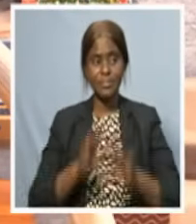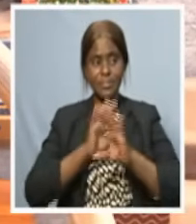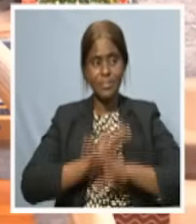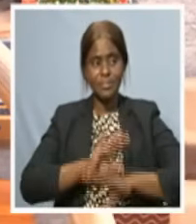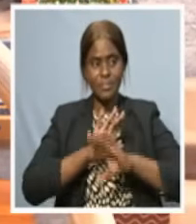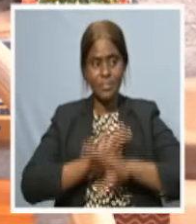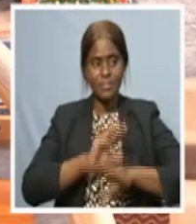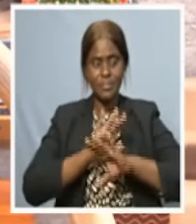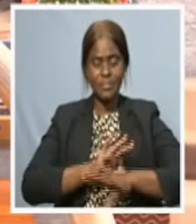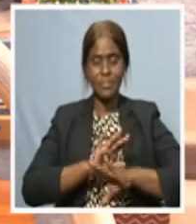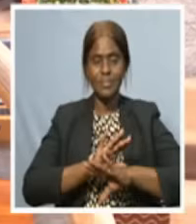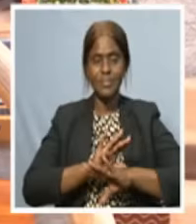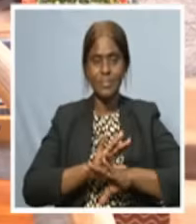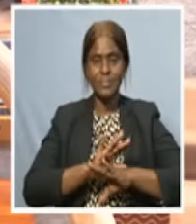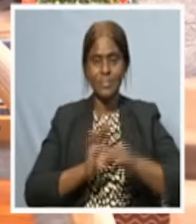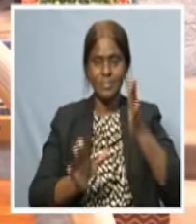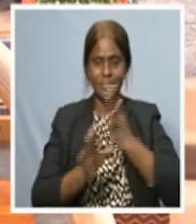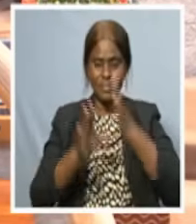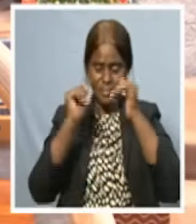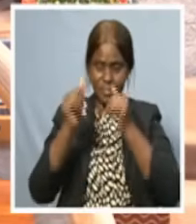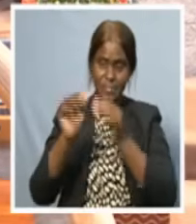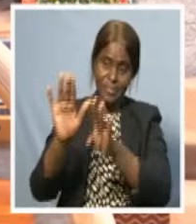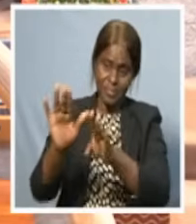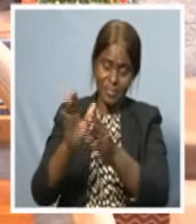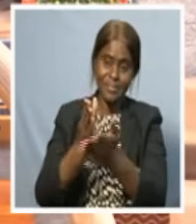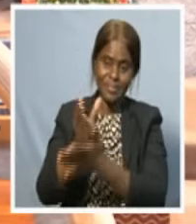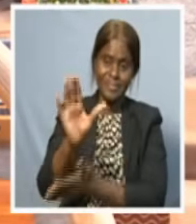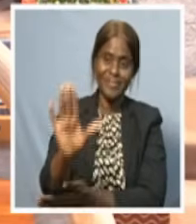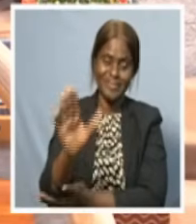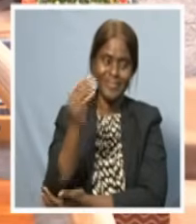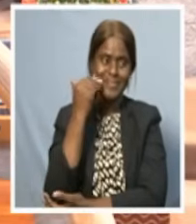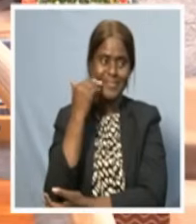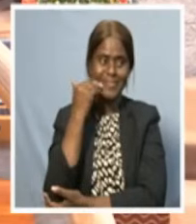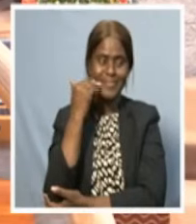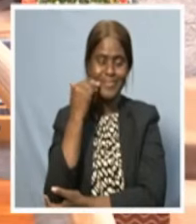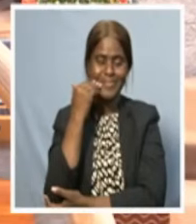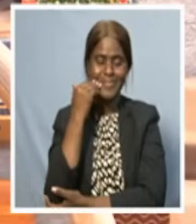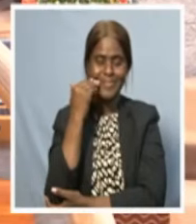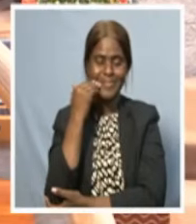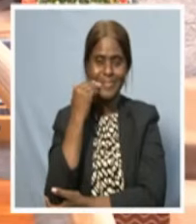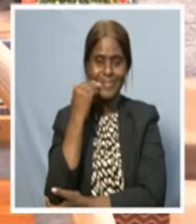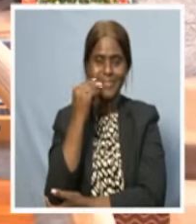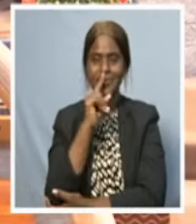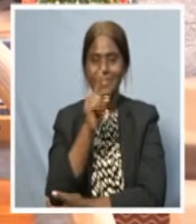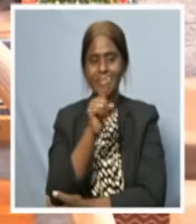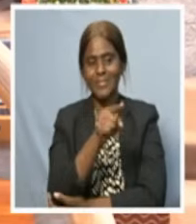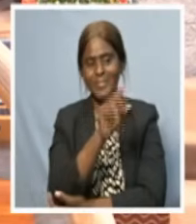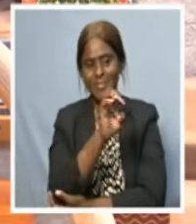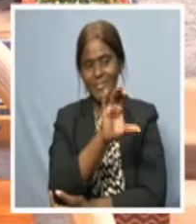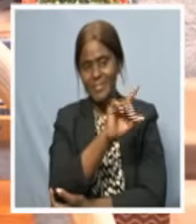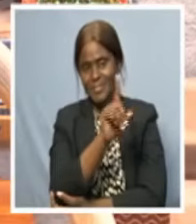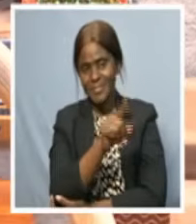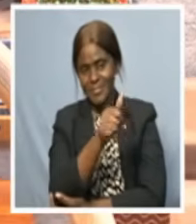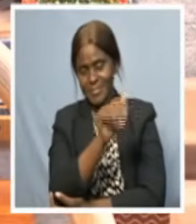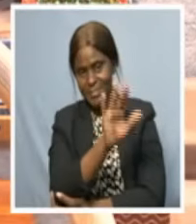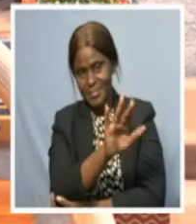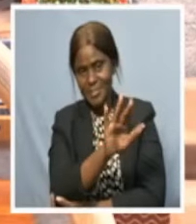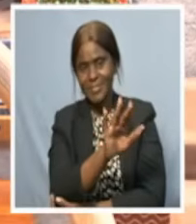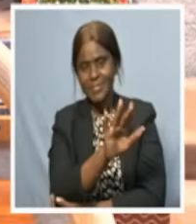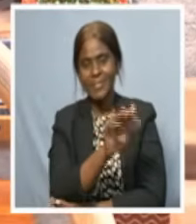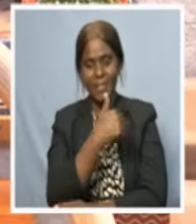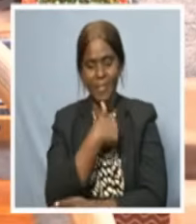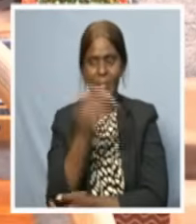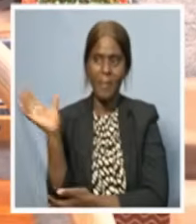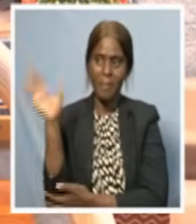Order. The Vice President is in order. Because ECZ, really, they had the